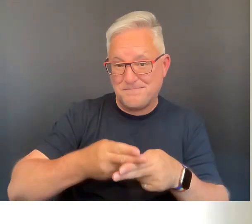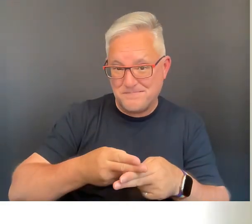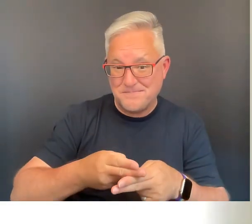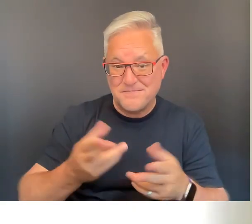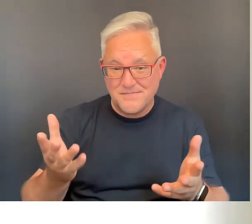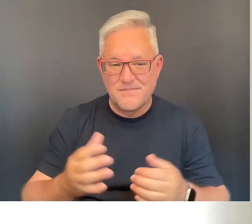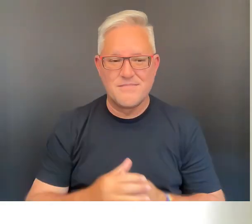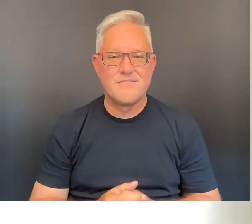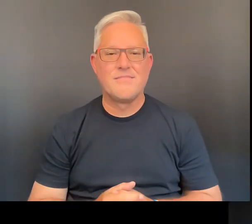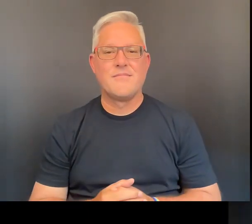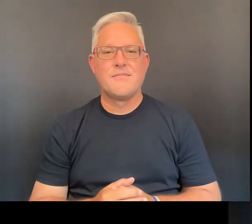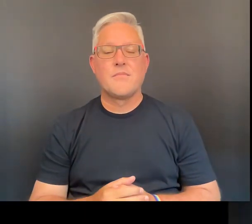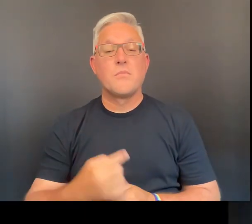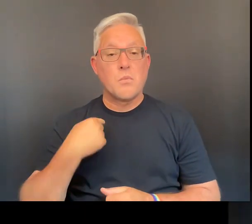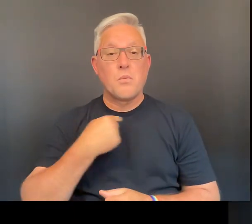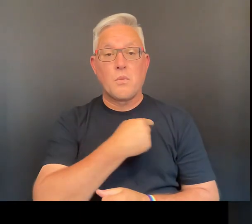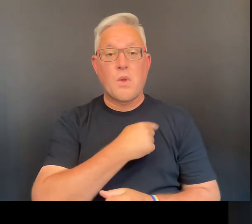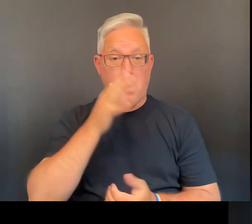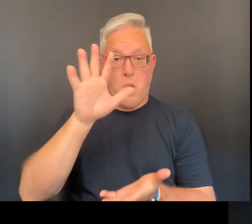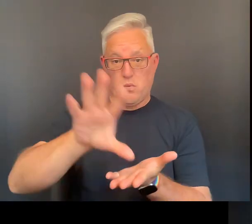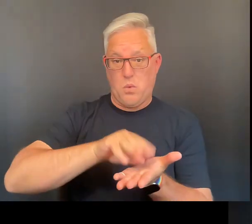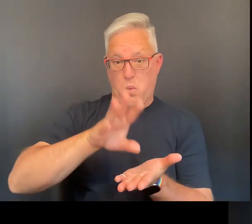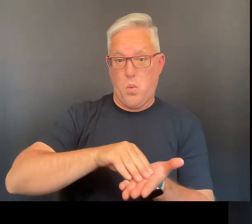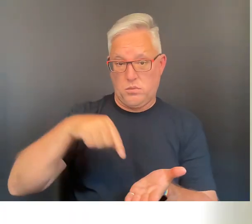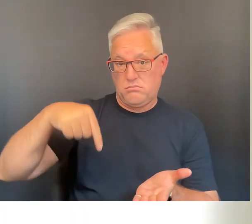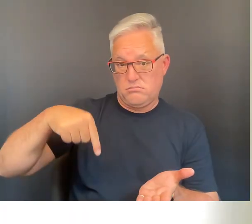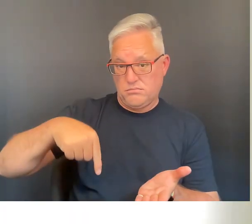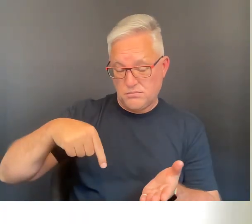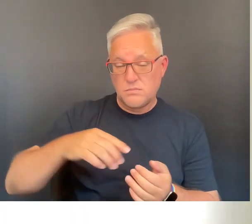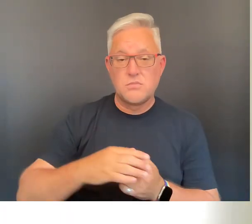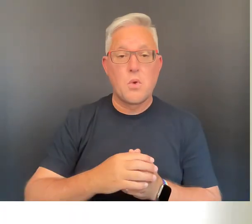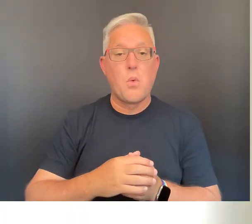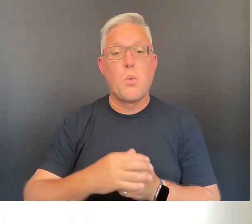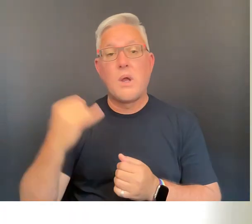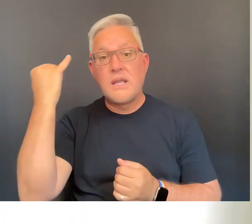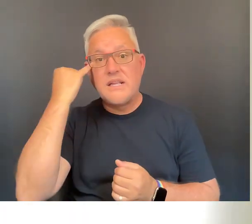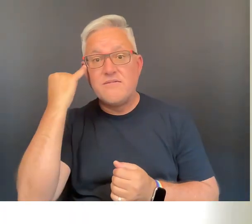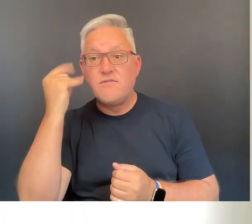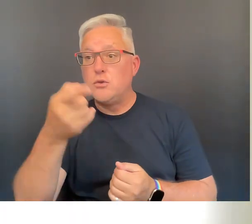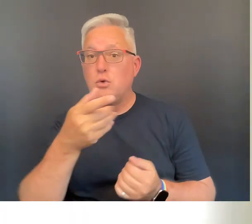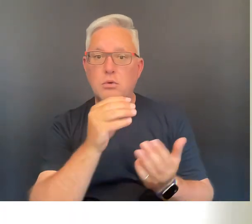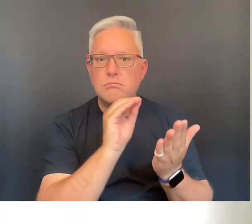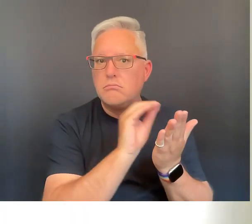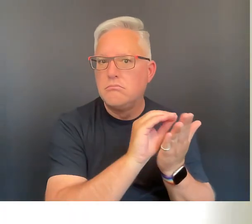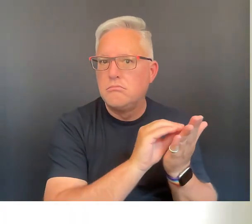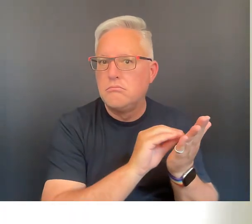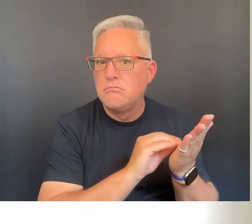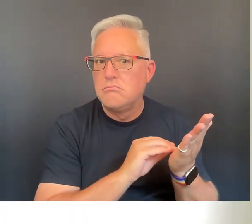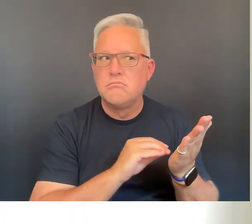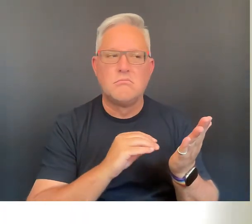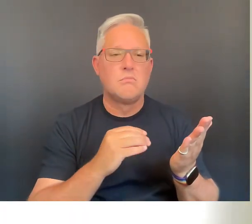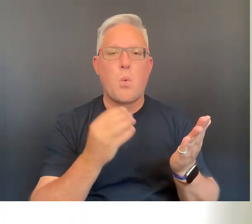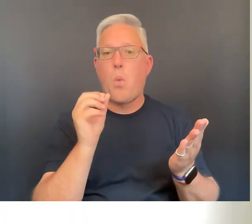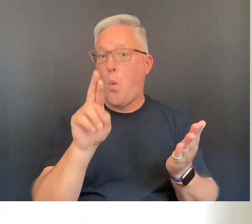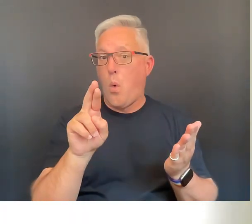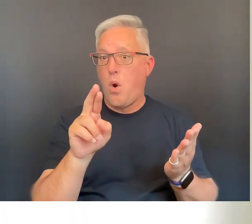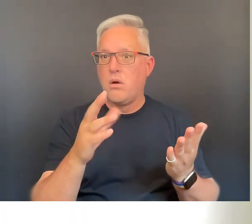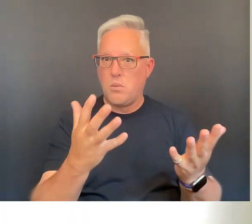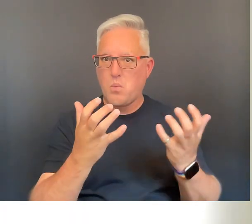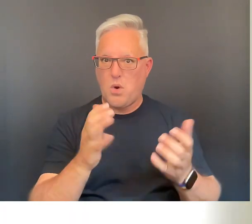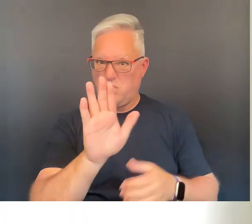Um, and it will be recorded, so if you're taking notes or want to connect this with a